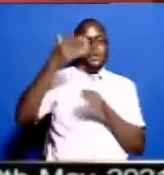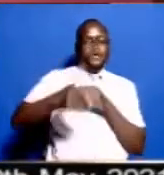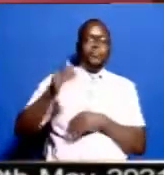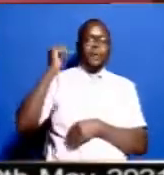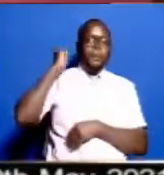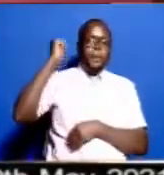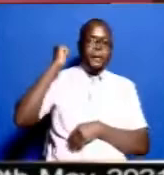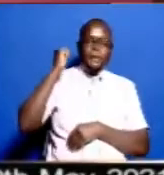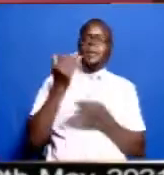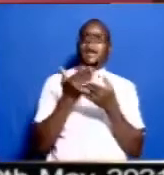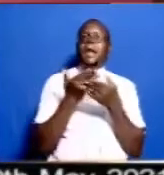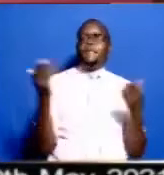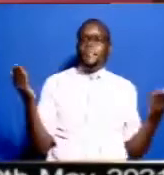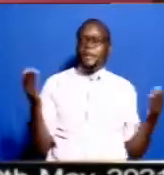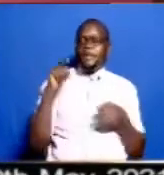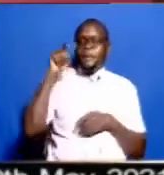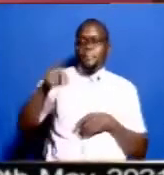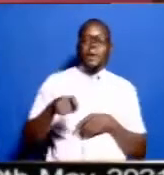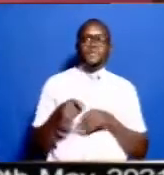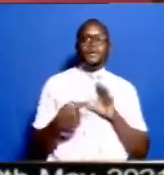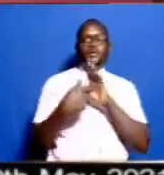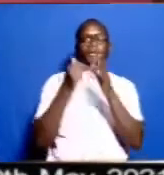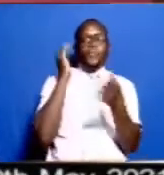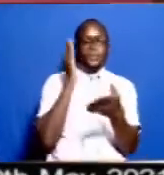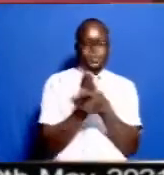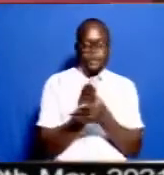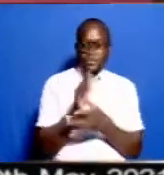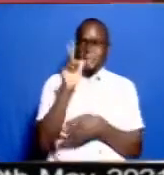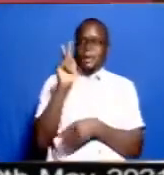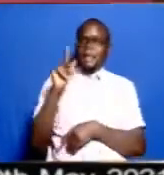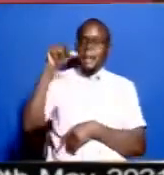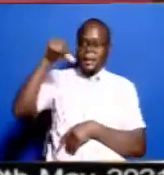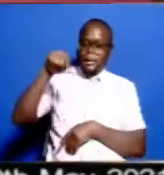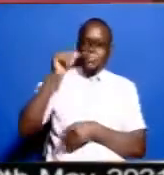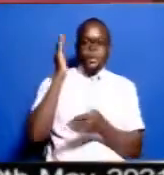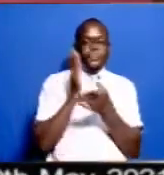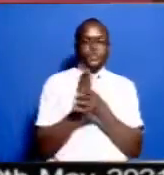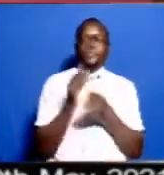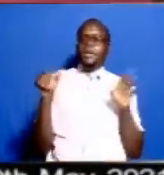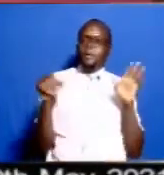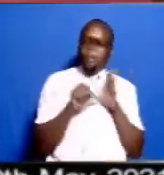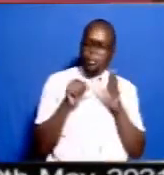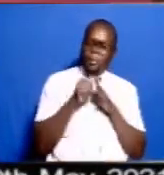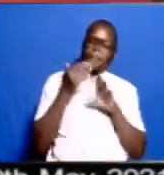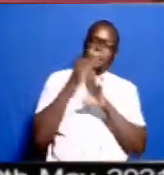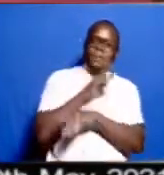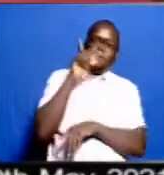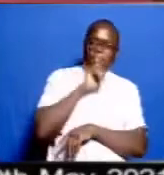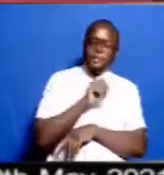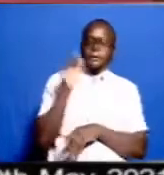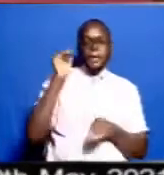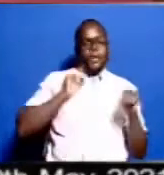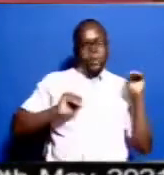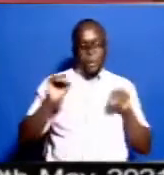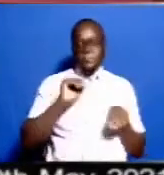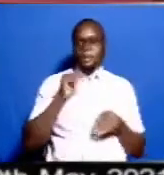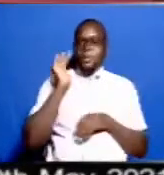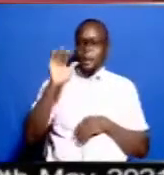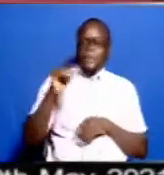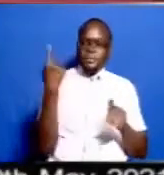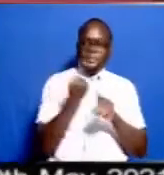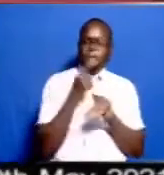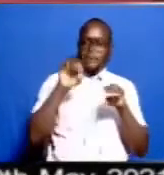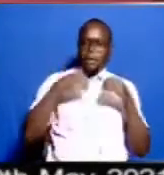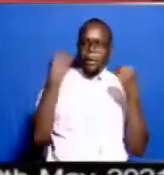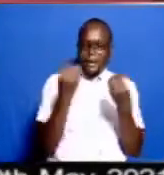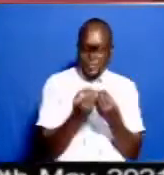politicizing everything, and we have to call a spade a spade. Kenya Airways has had some struggles. There has been corruption, and we ask the various bodies and